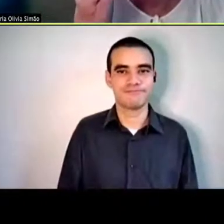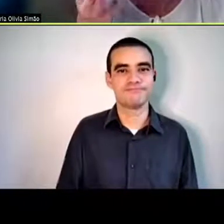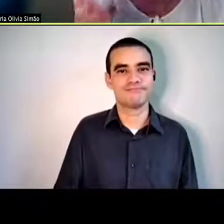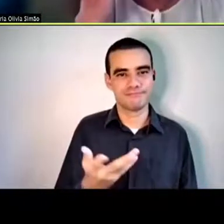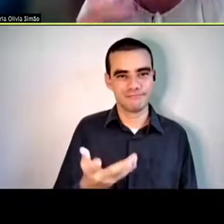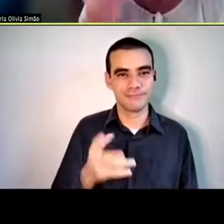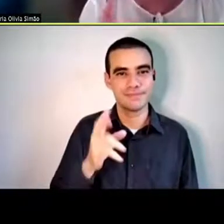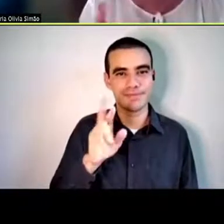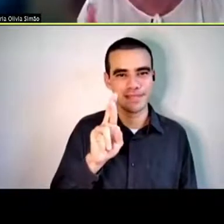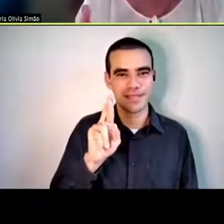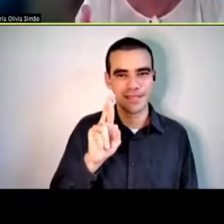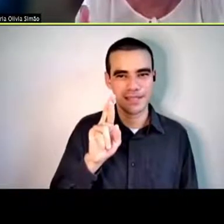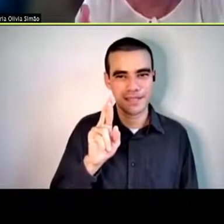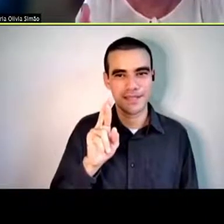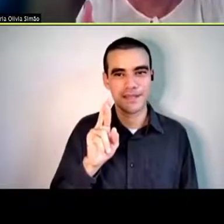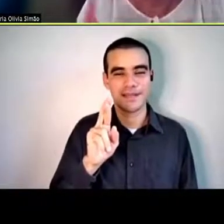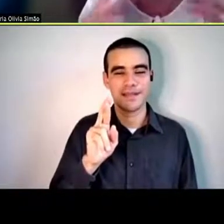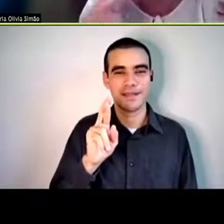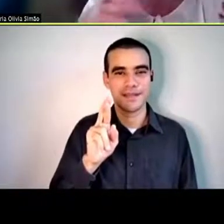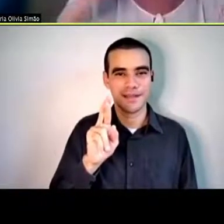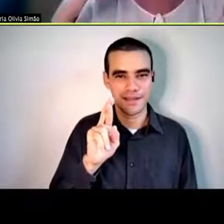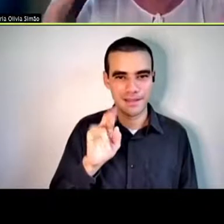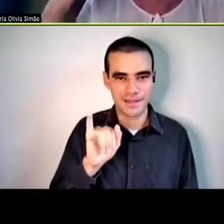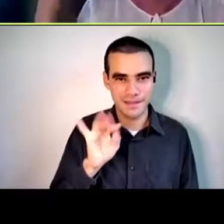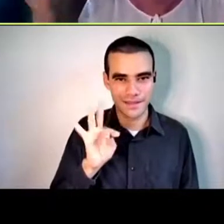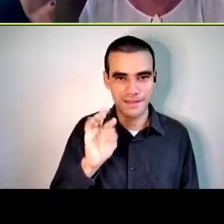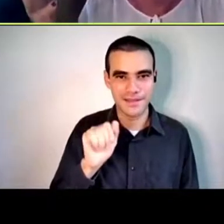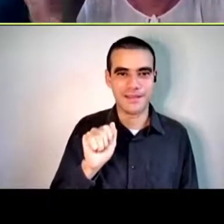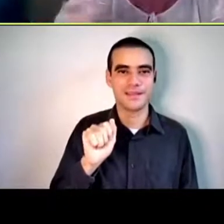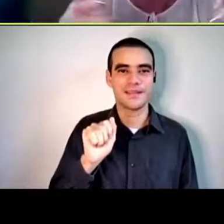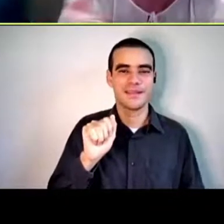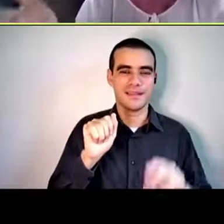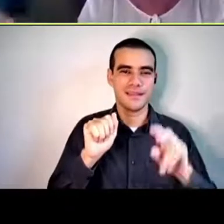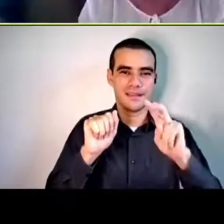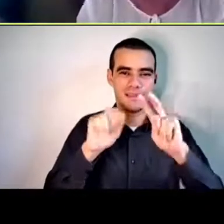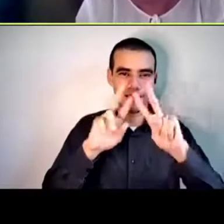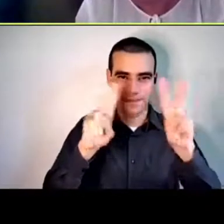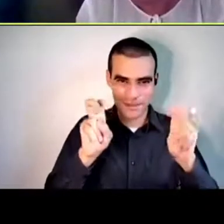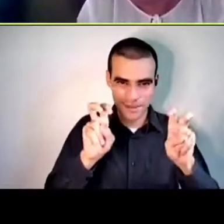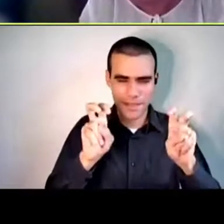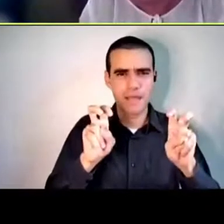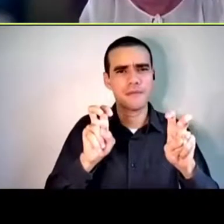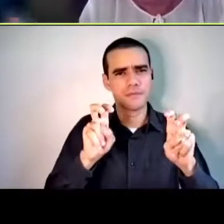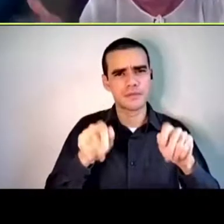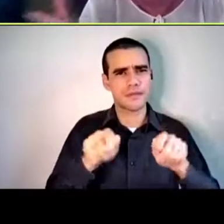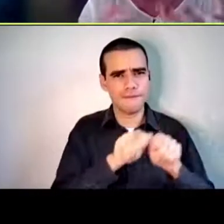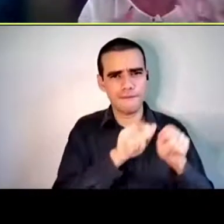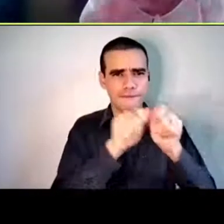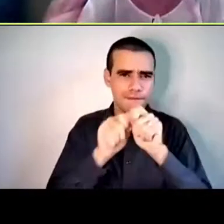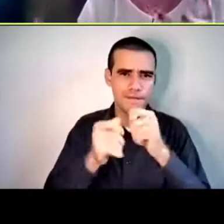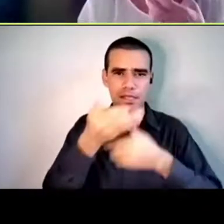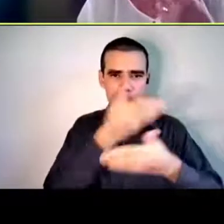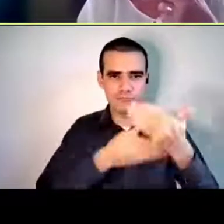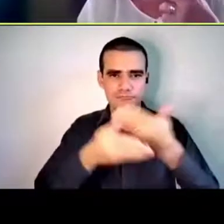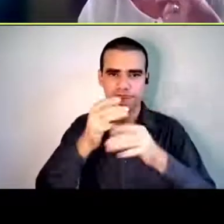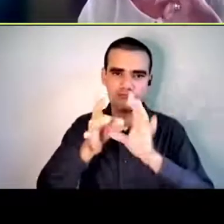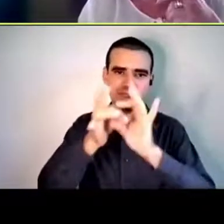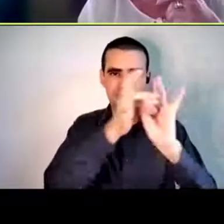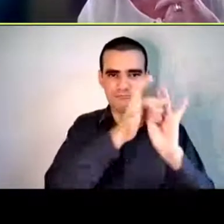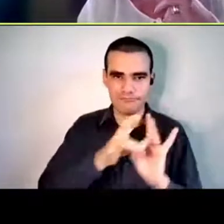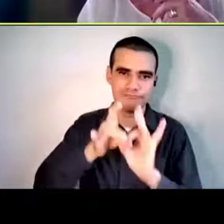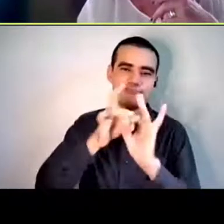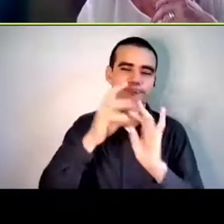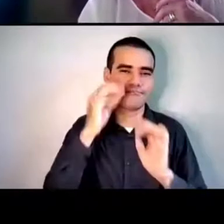HISA does that. We need more resources in our lives, more network actions. This is